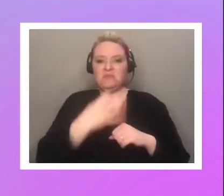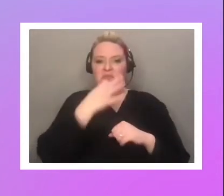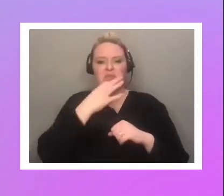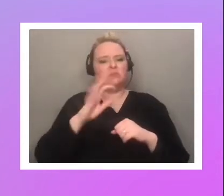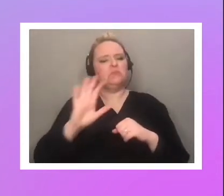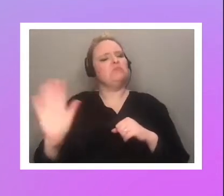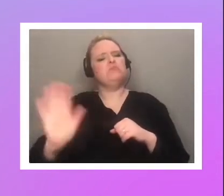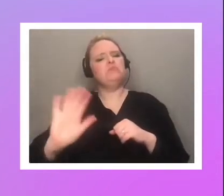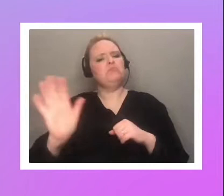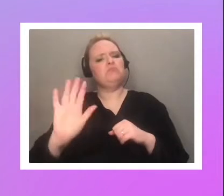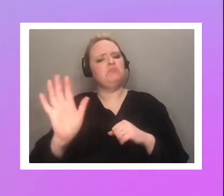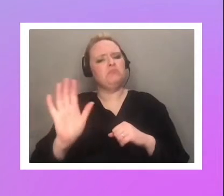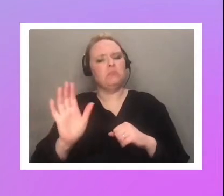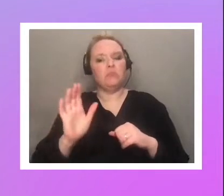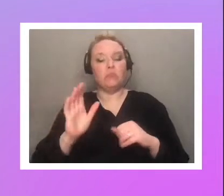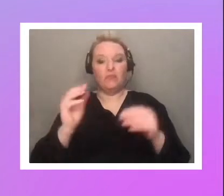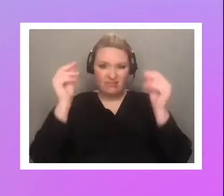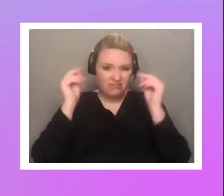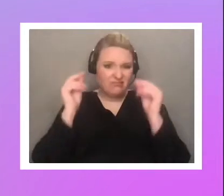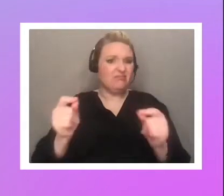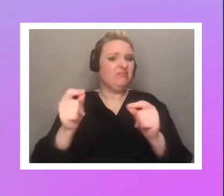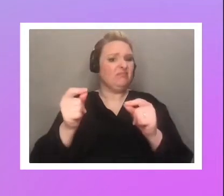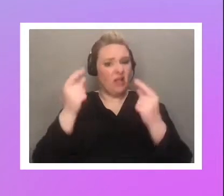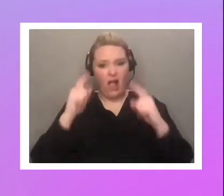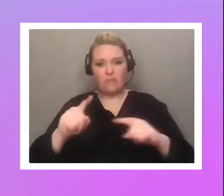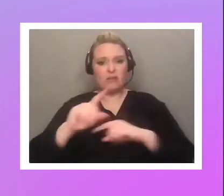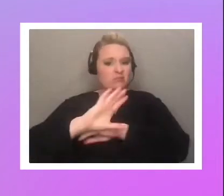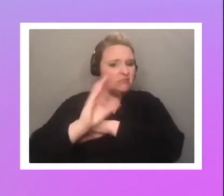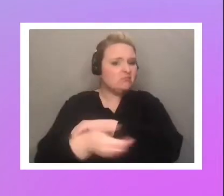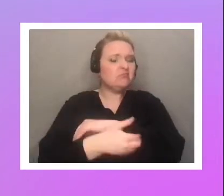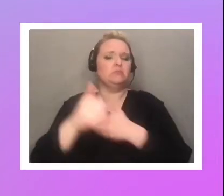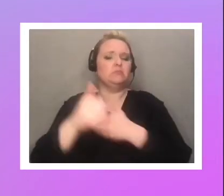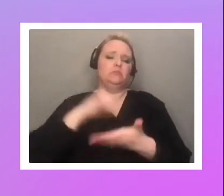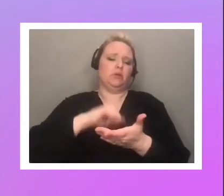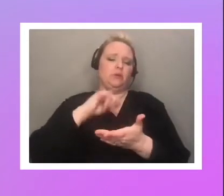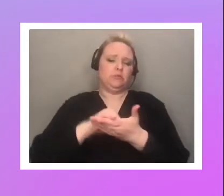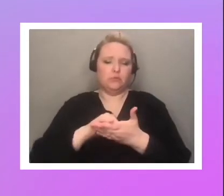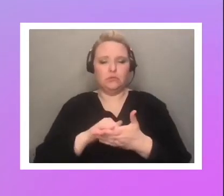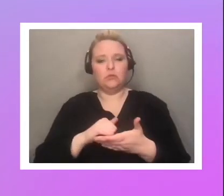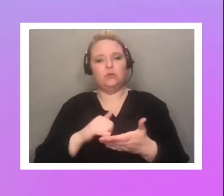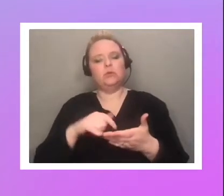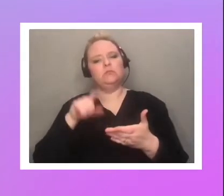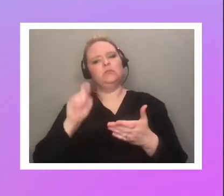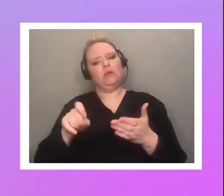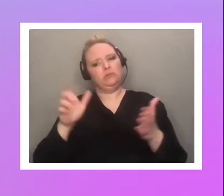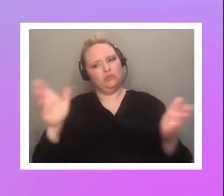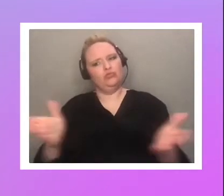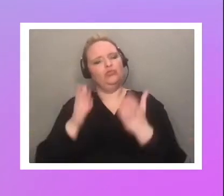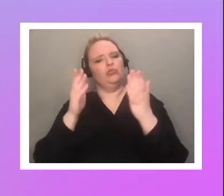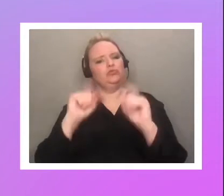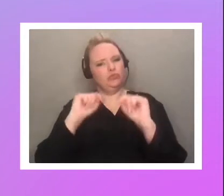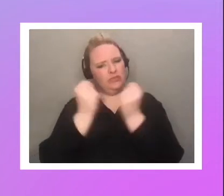expert super fast. And it's really, it's a good thing to encourage people on your teams that, hey,